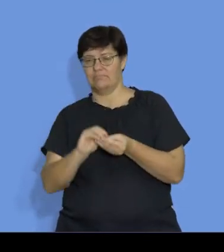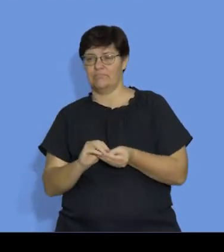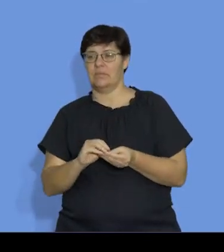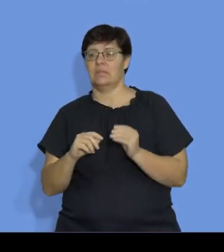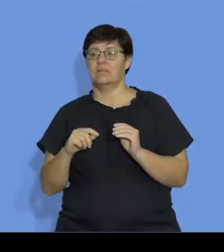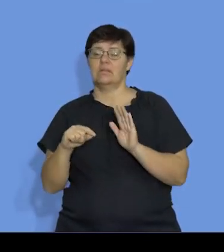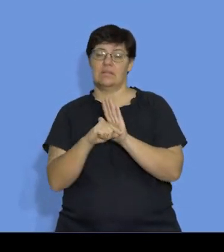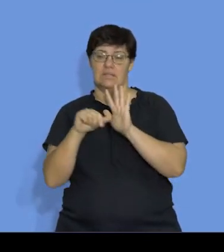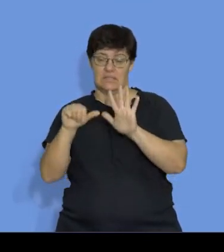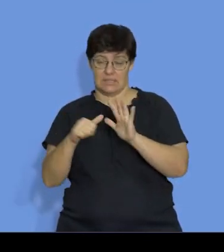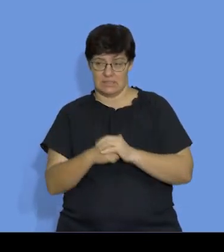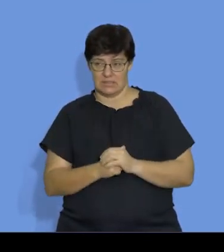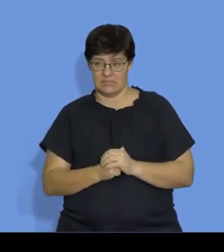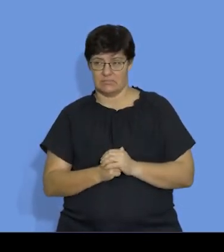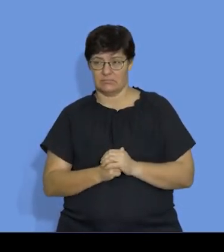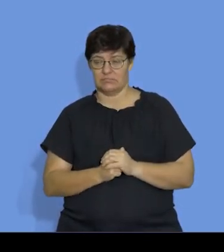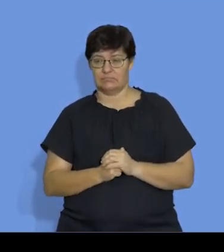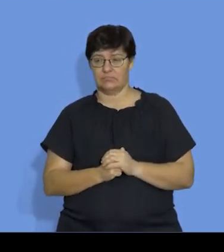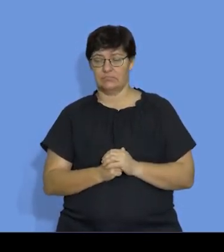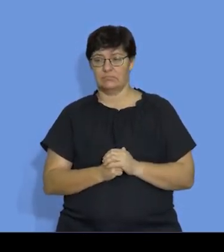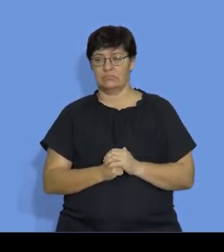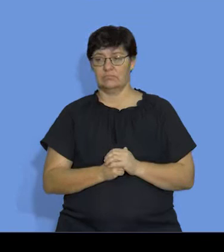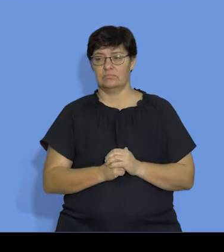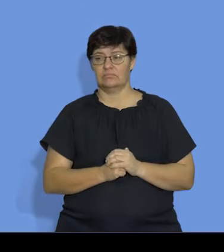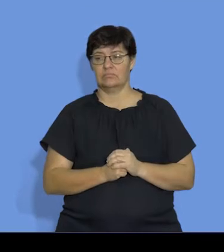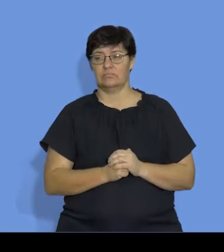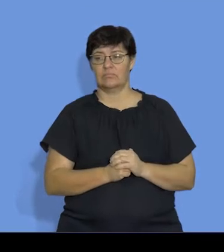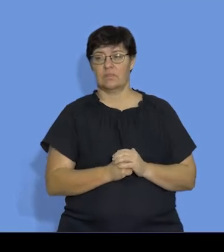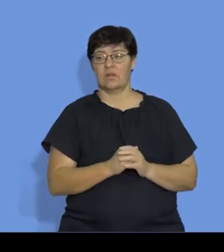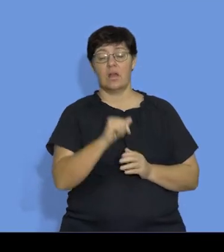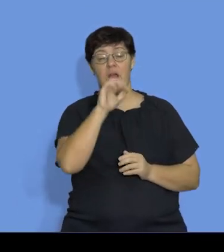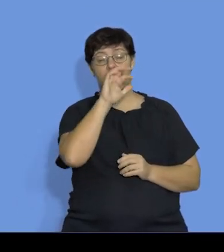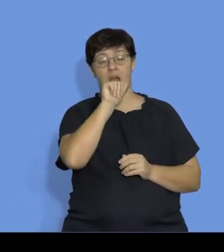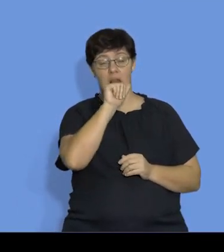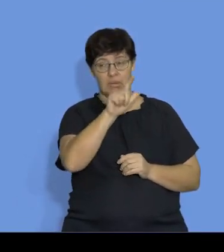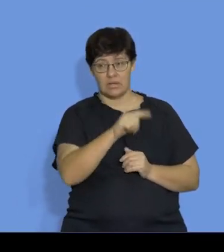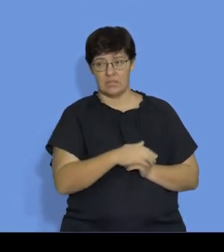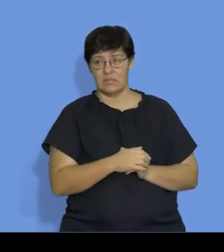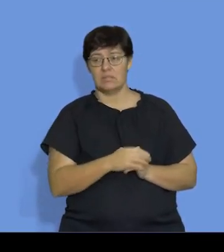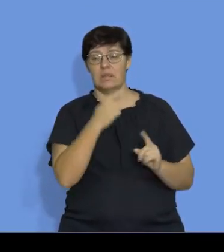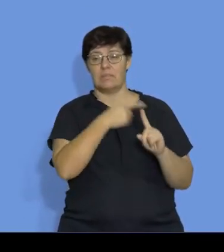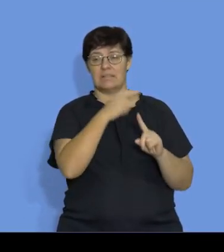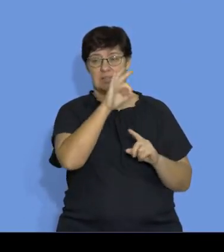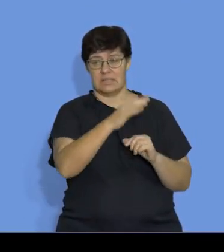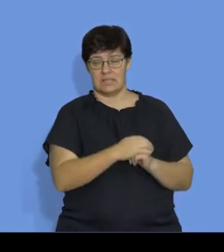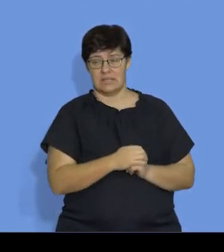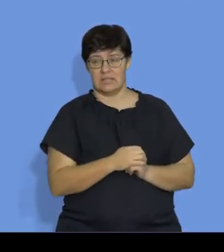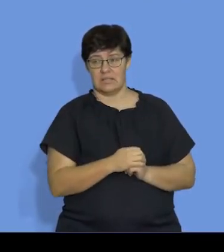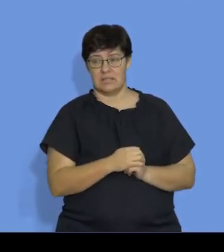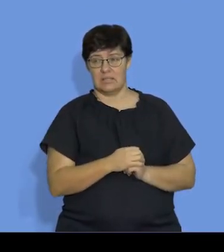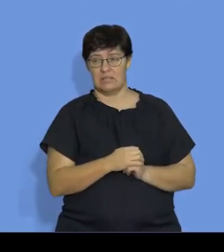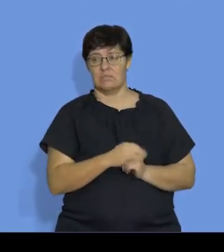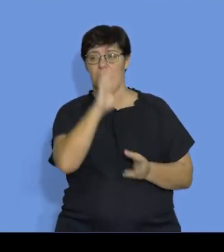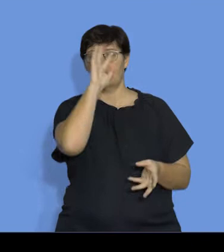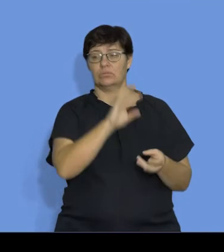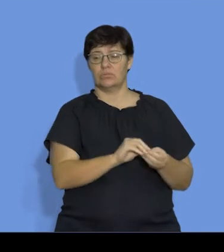is -6, right? So in this case, iron is +3, all right? Meaning the